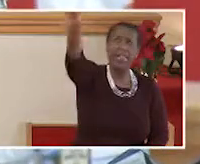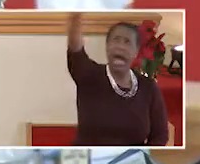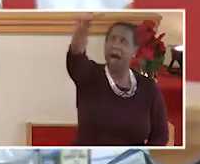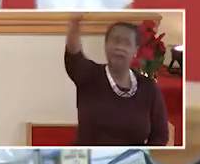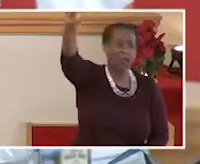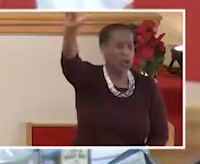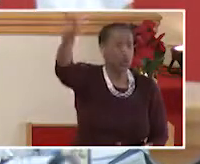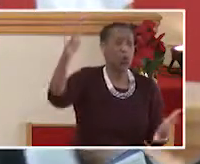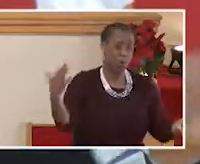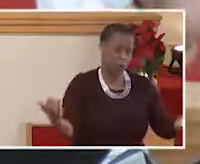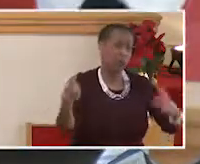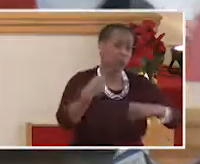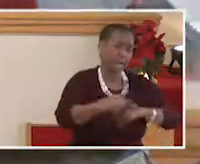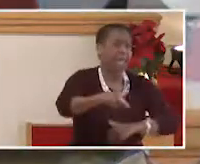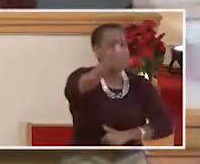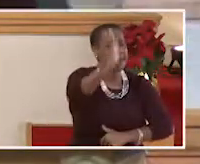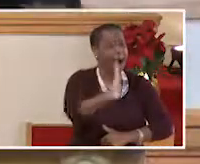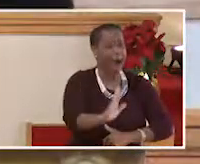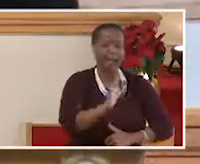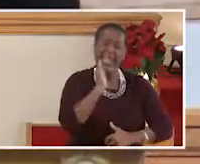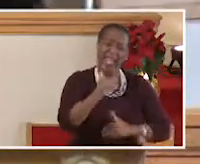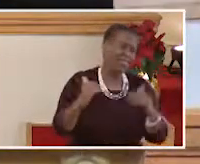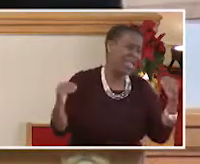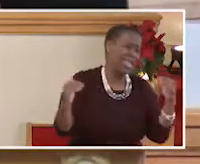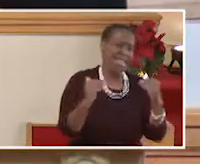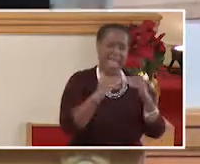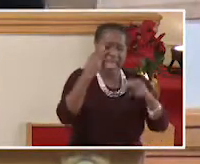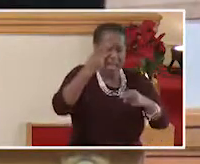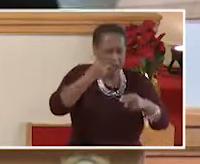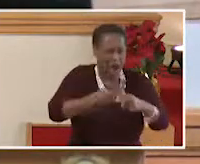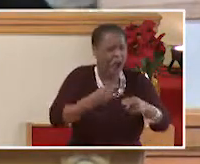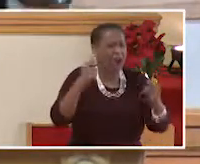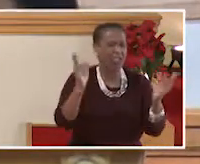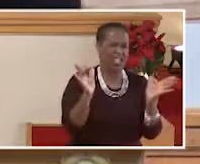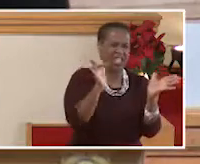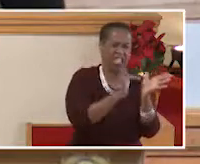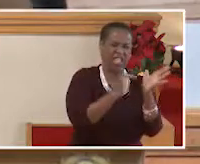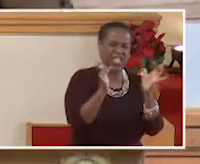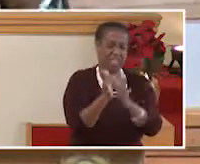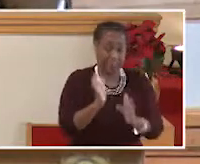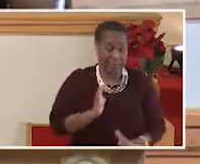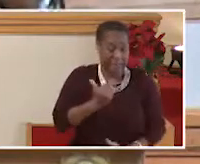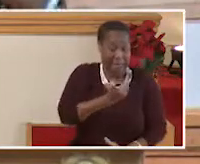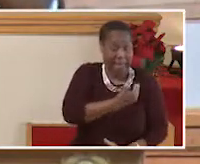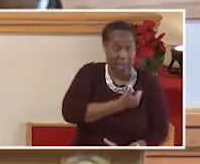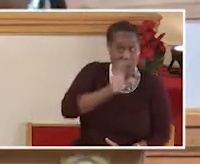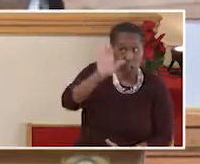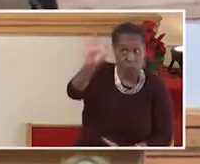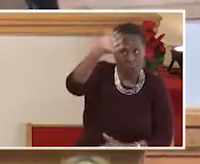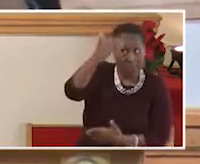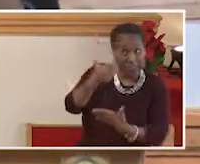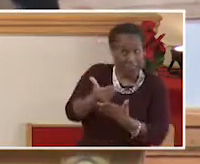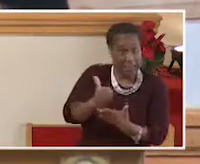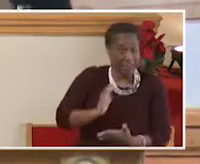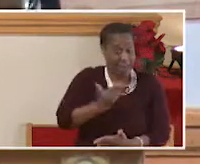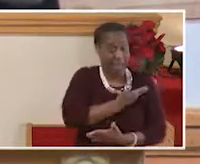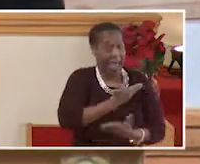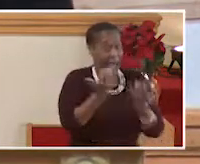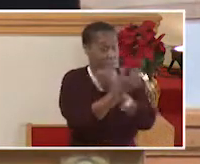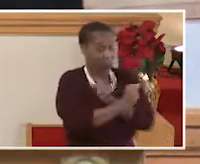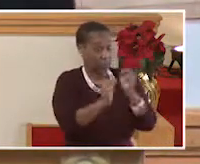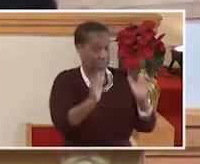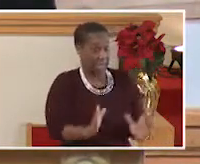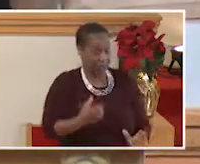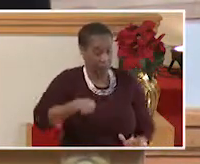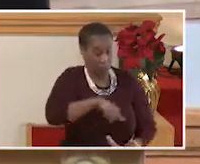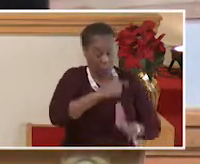God. It is in the matchless name of your son, our Savior, that we lift this prayer, God. And because